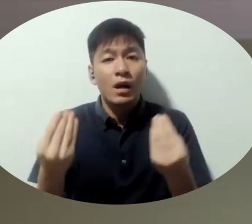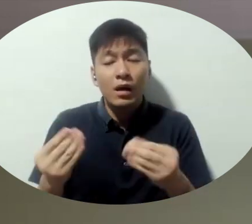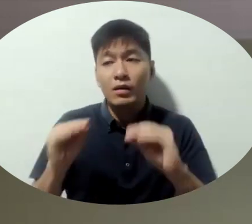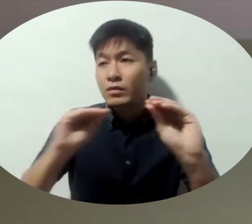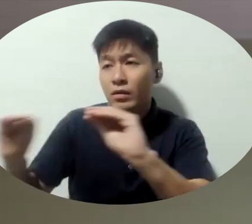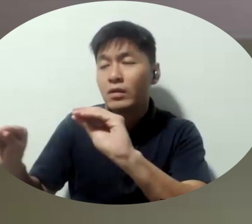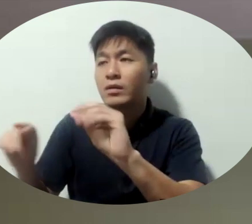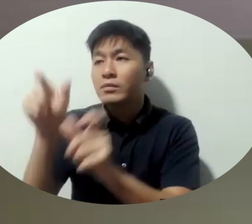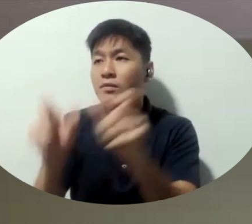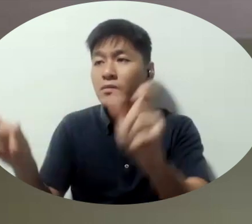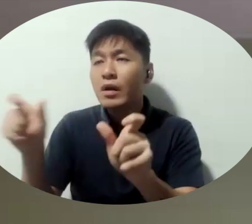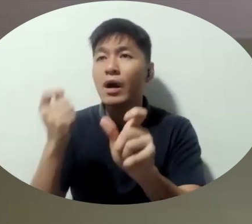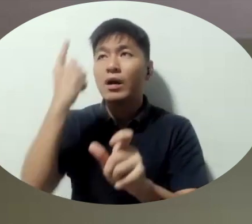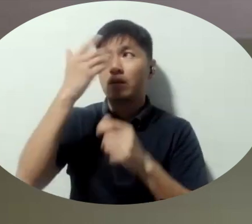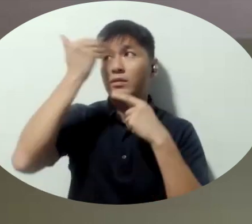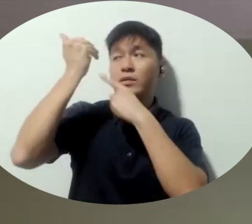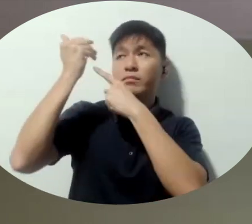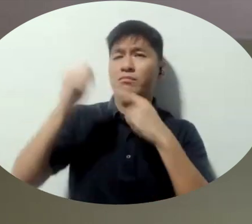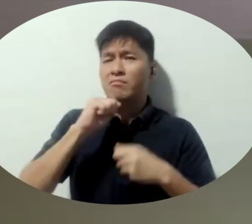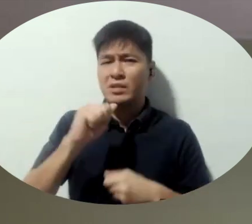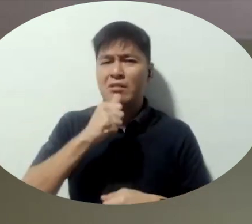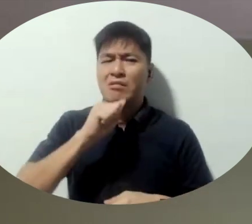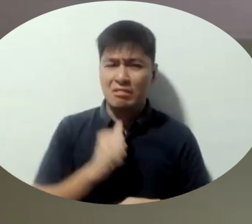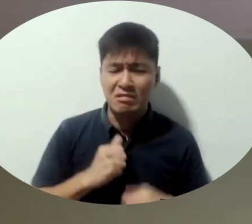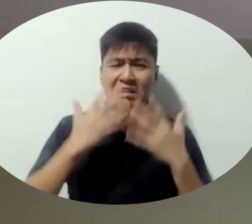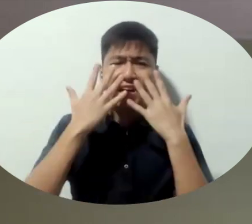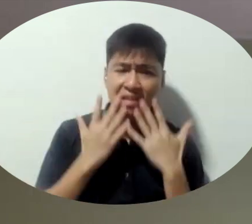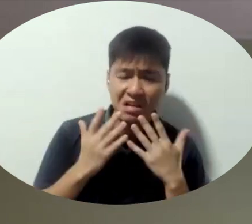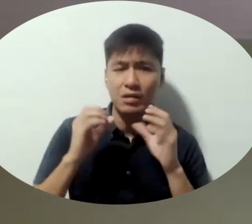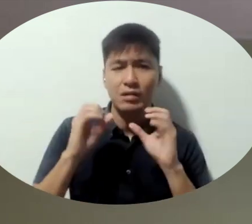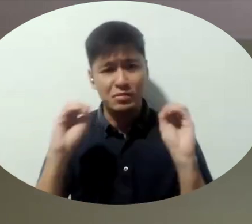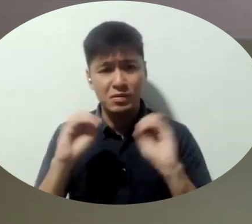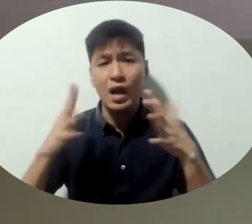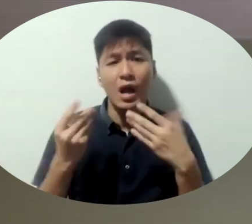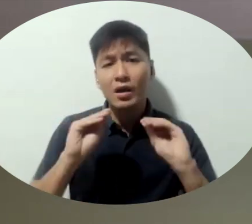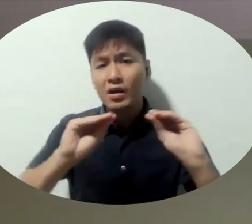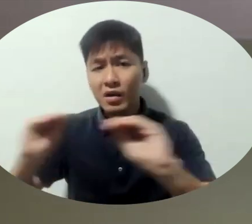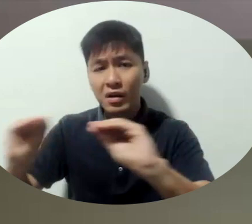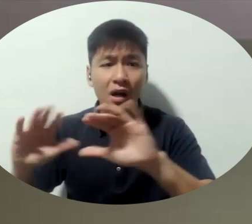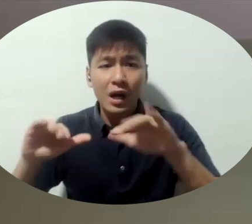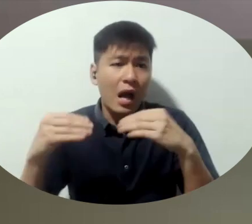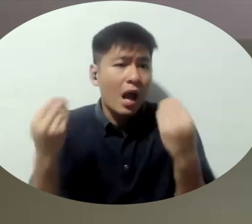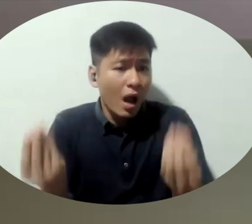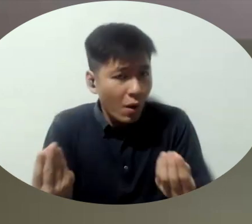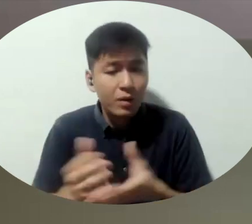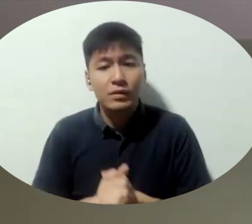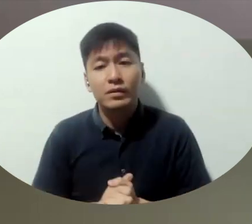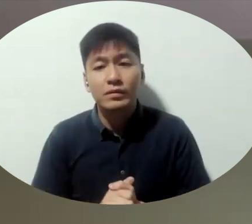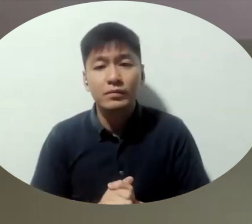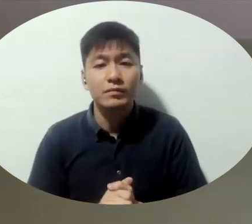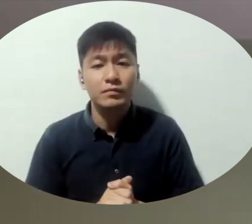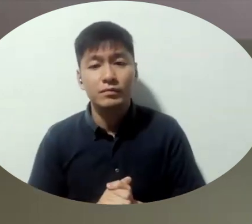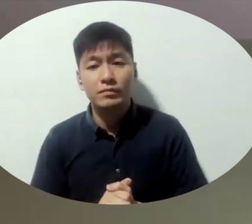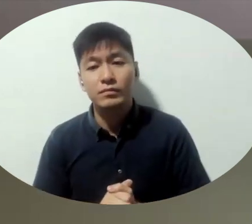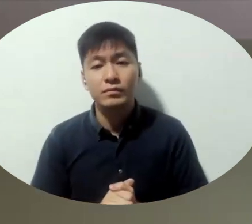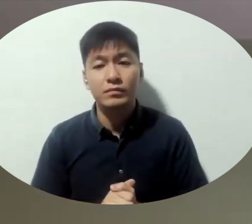narrative? So I'm curious, with these roles of gender differences, of this fact that we're pulling a whole host of individuals out of